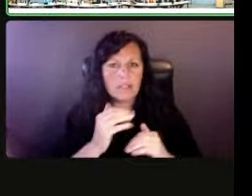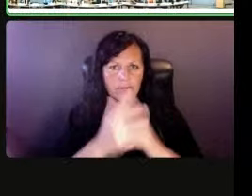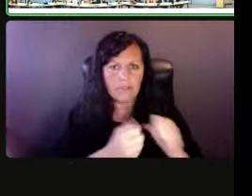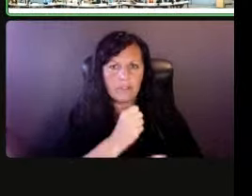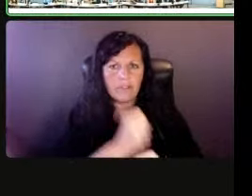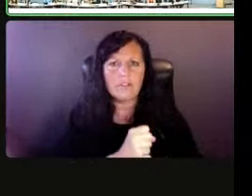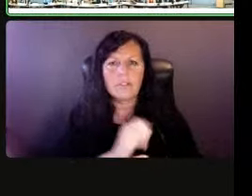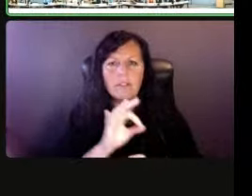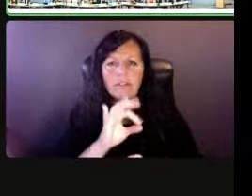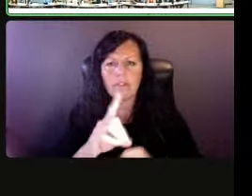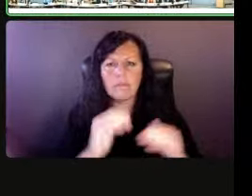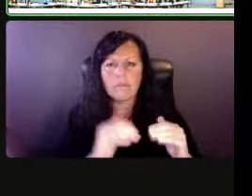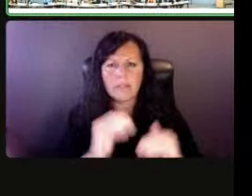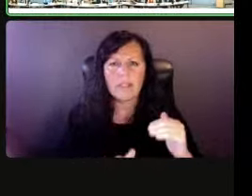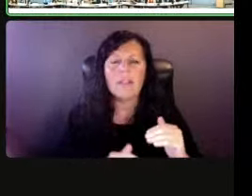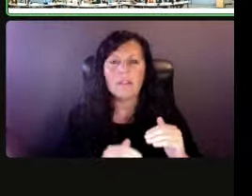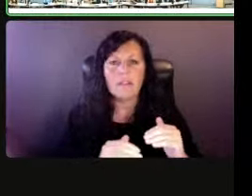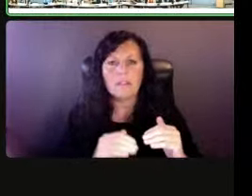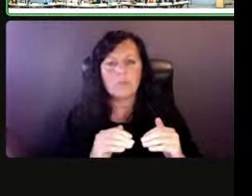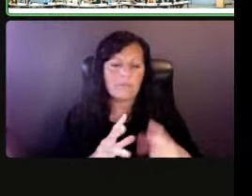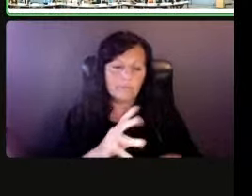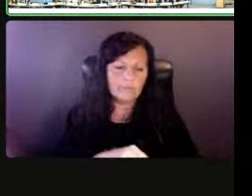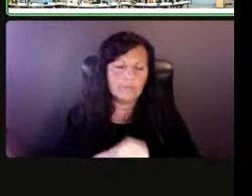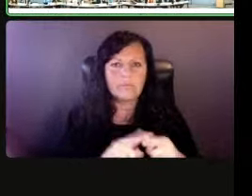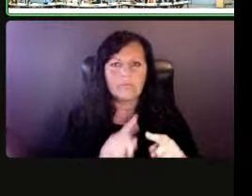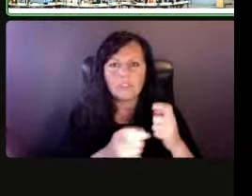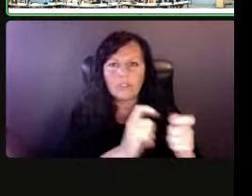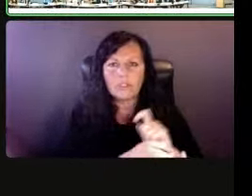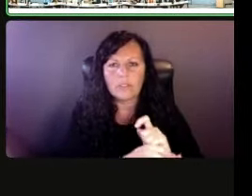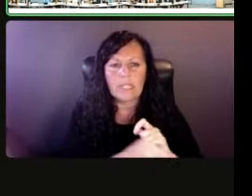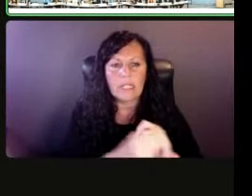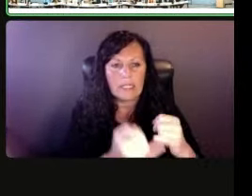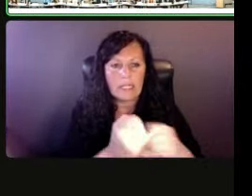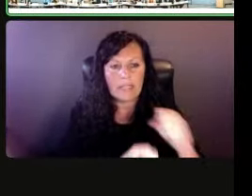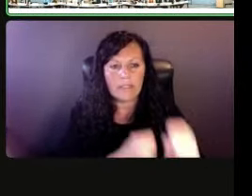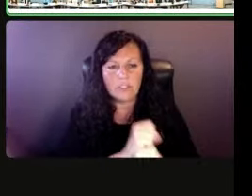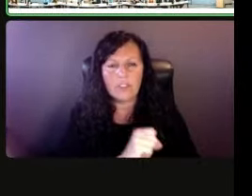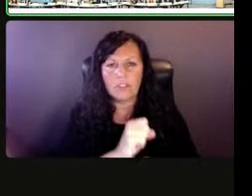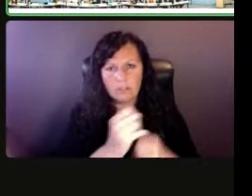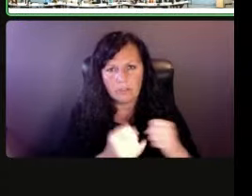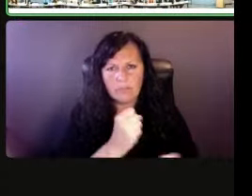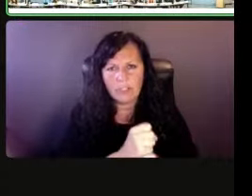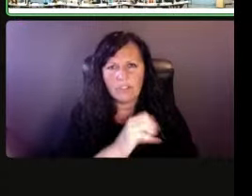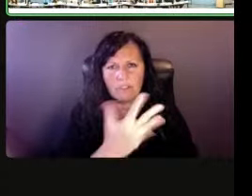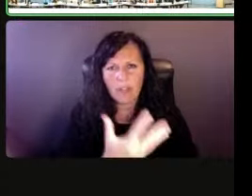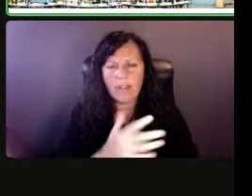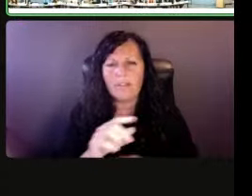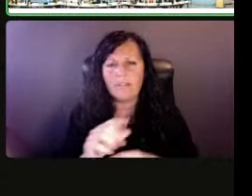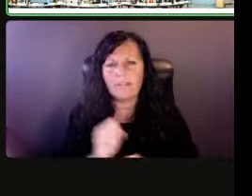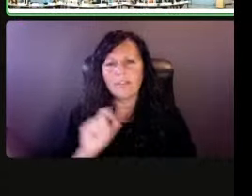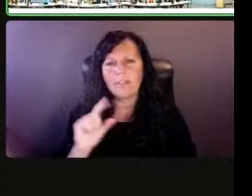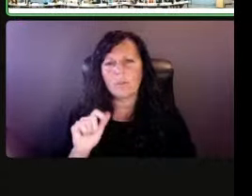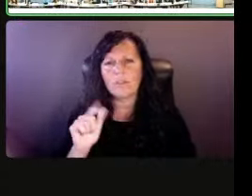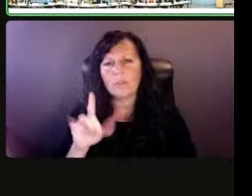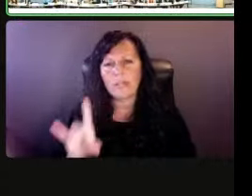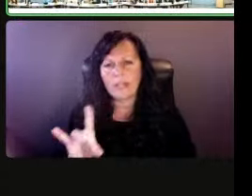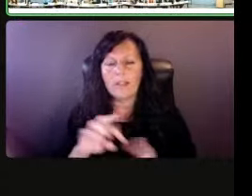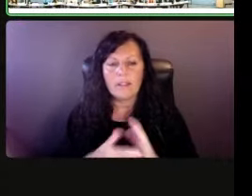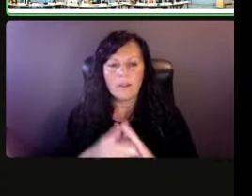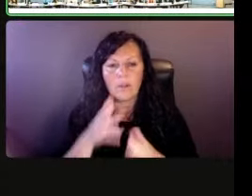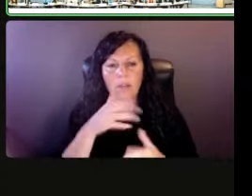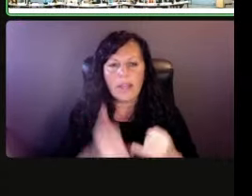incremental changes. So there in year five, 2028, we end with $1.6 million in fund